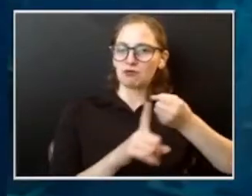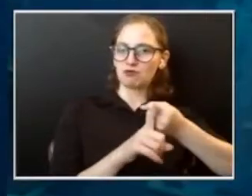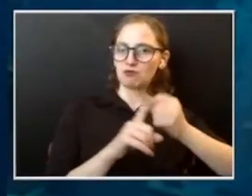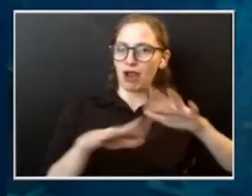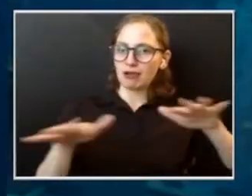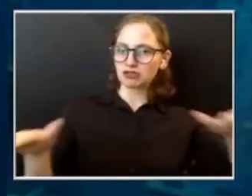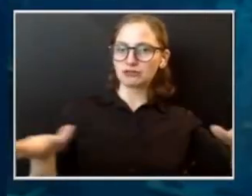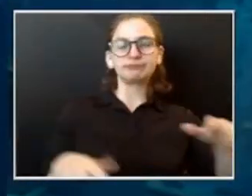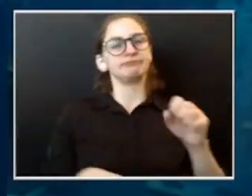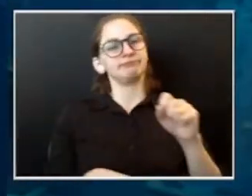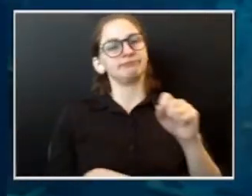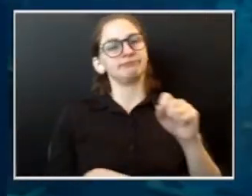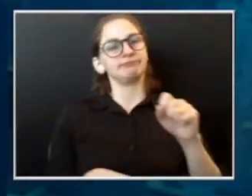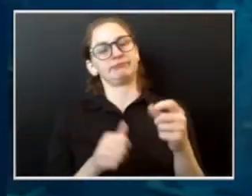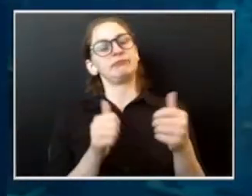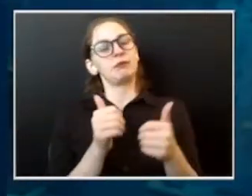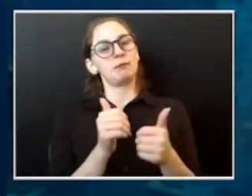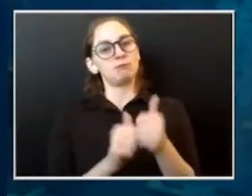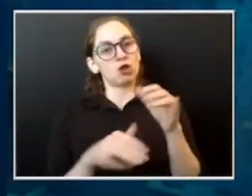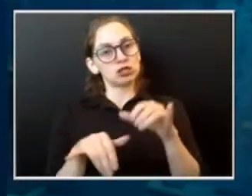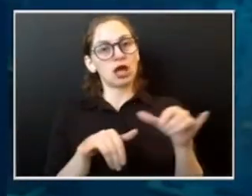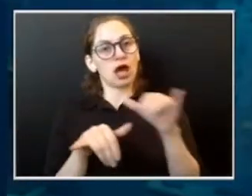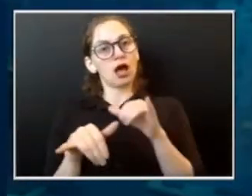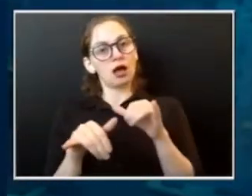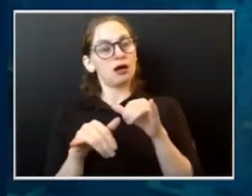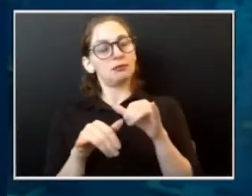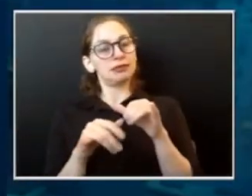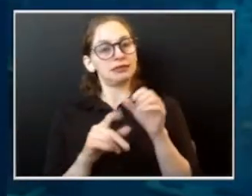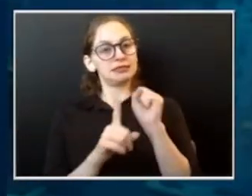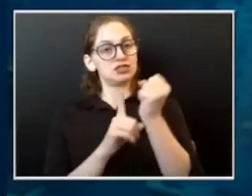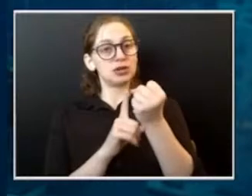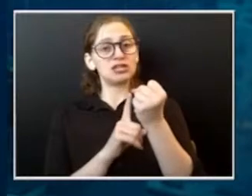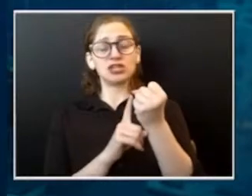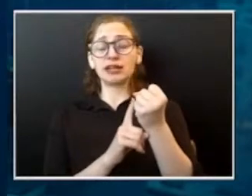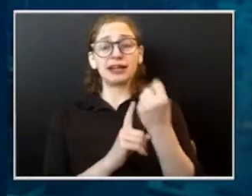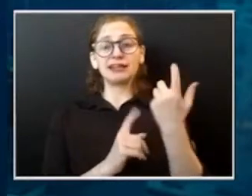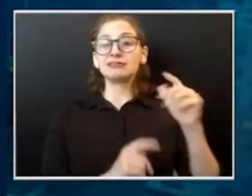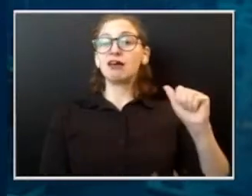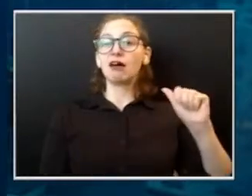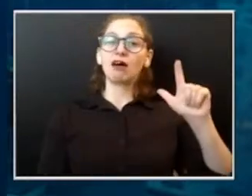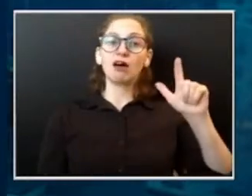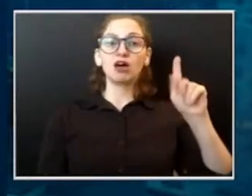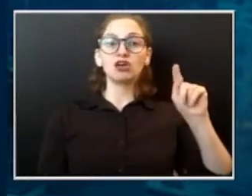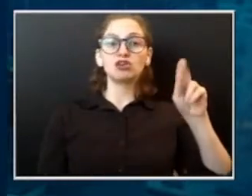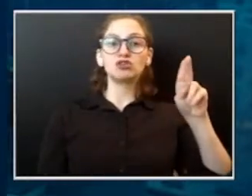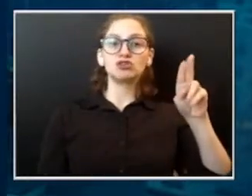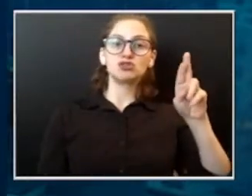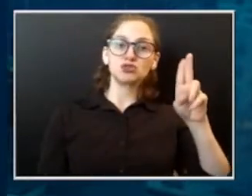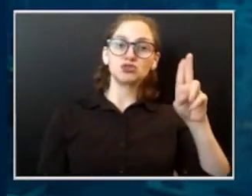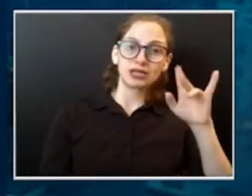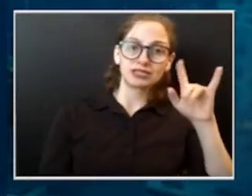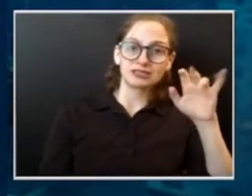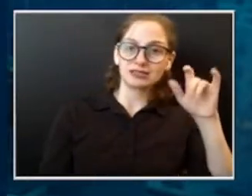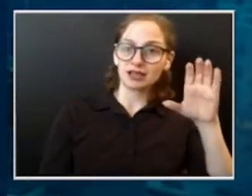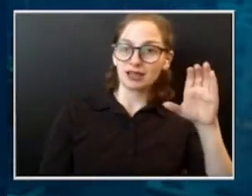common kinds of situation is an altruistic donor comes forward, and then that altruistic donor gives to recipient A, donor